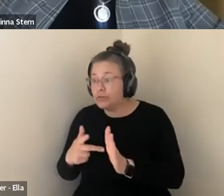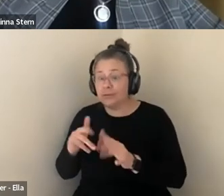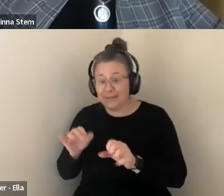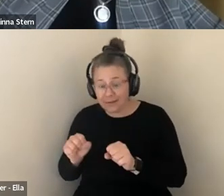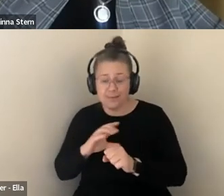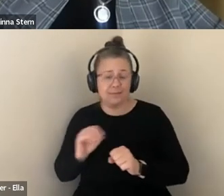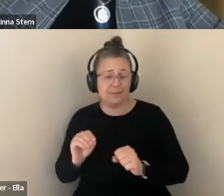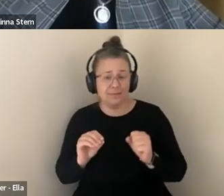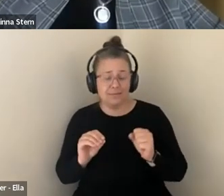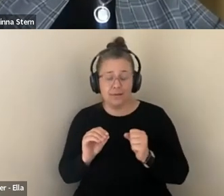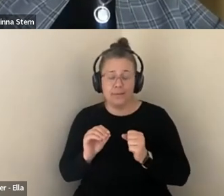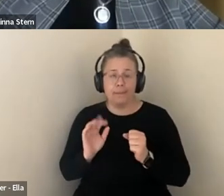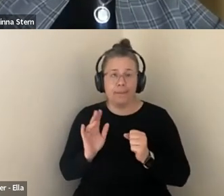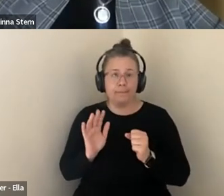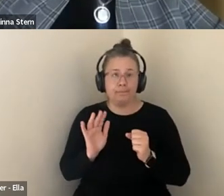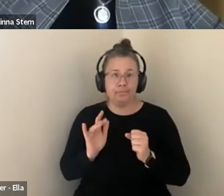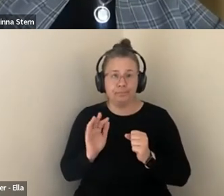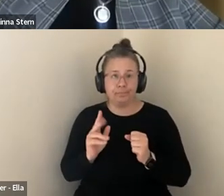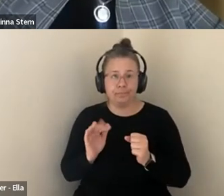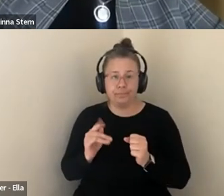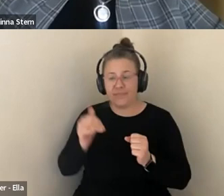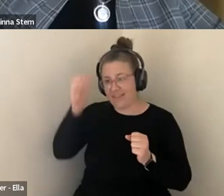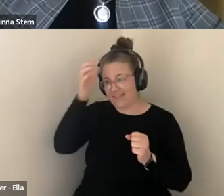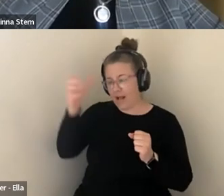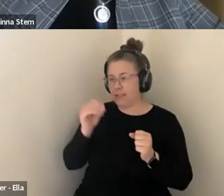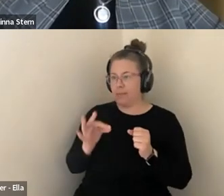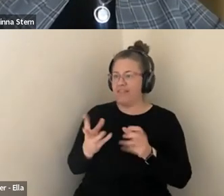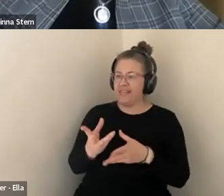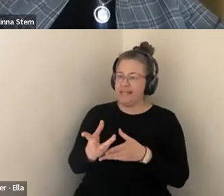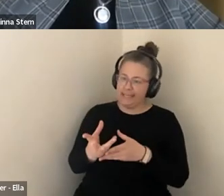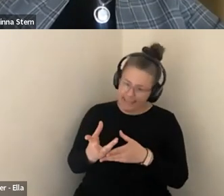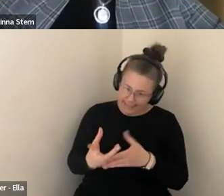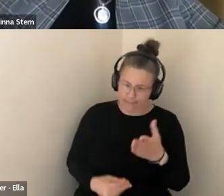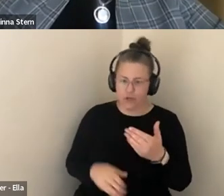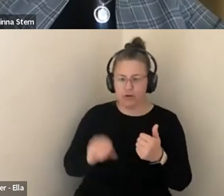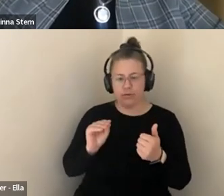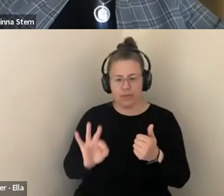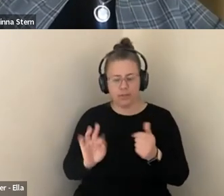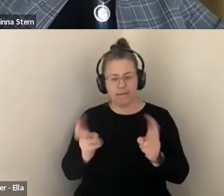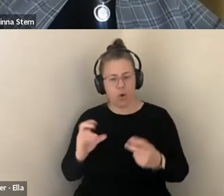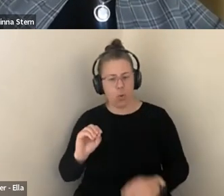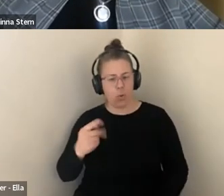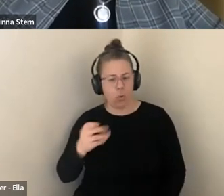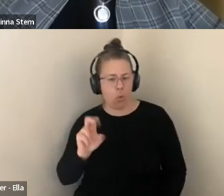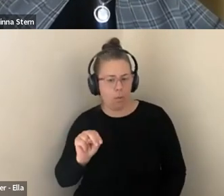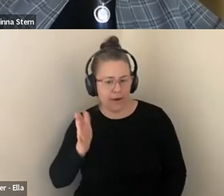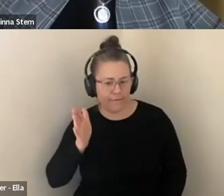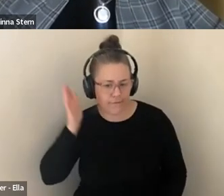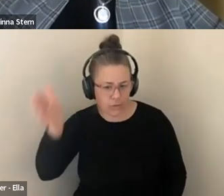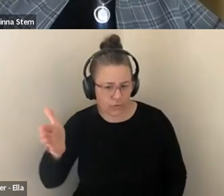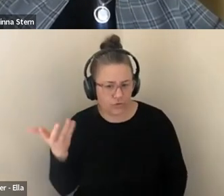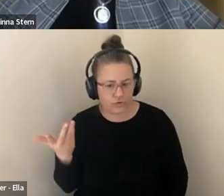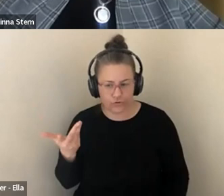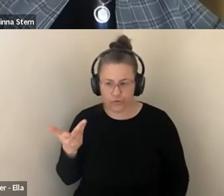of the disappearance of the open future, because it will become something that we all potentially just